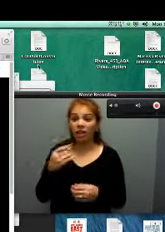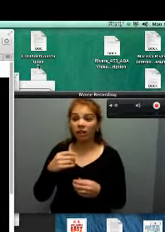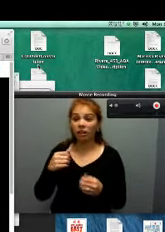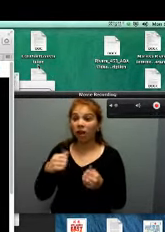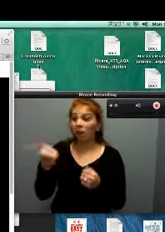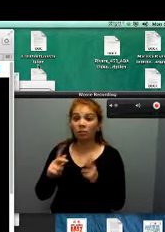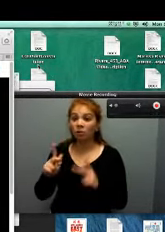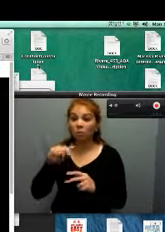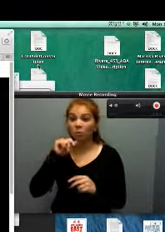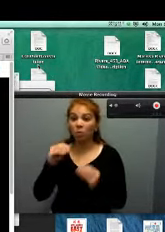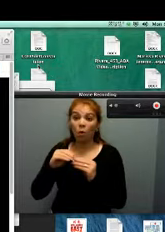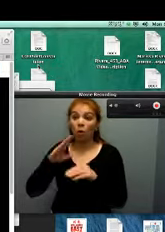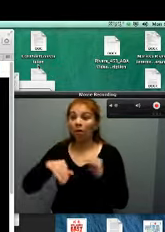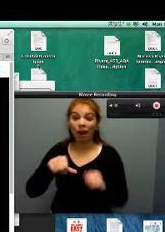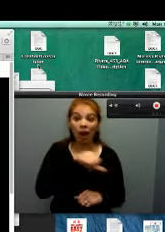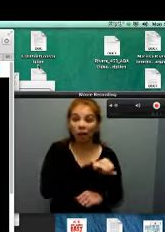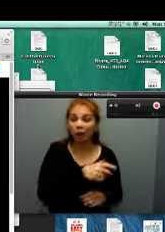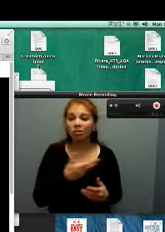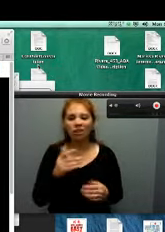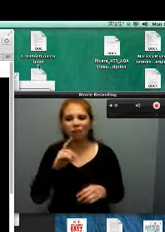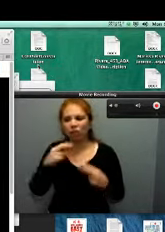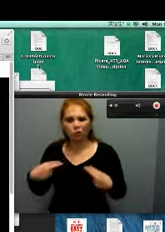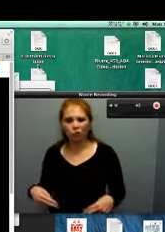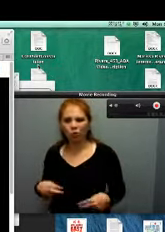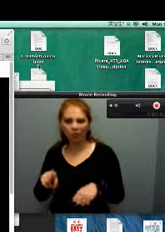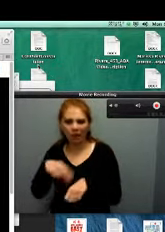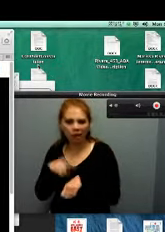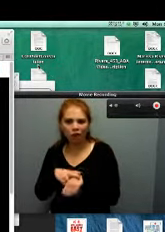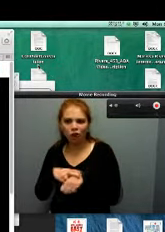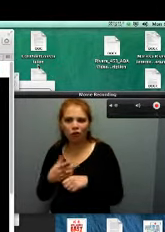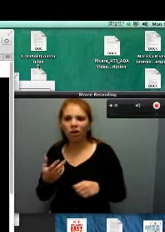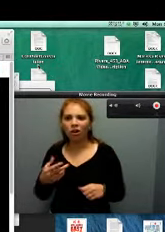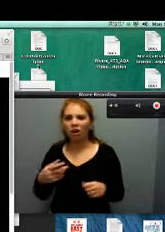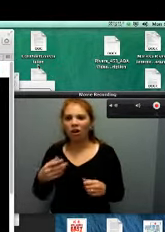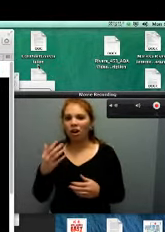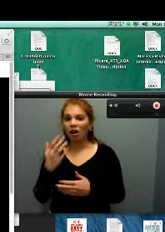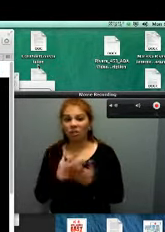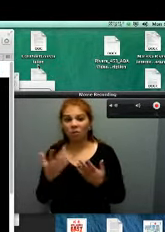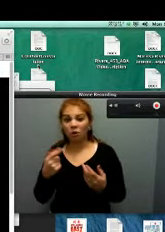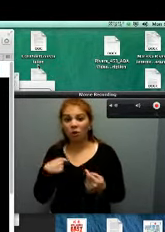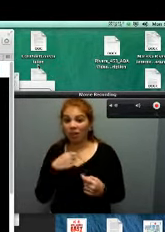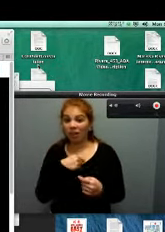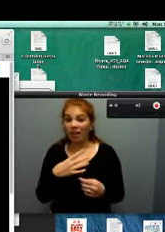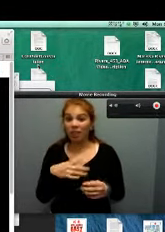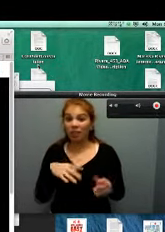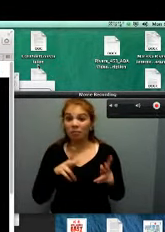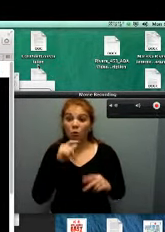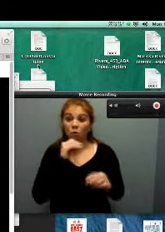nature. We typically like people that are more similar to ourselves.